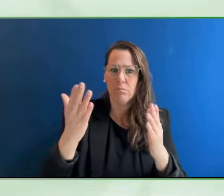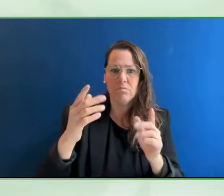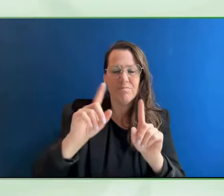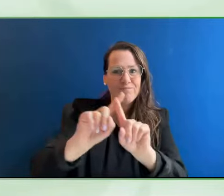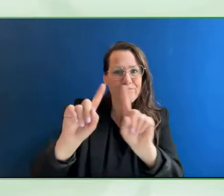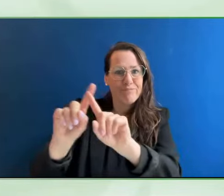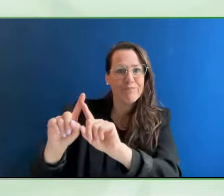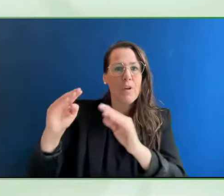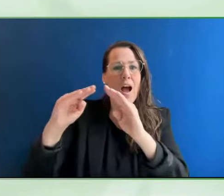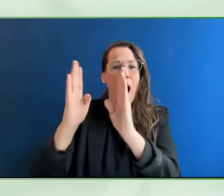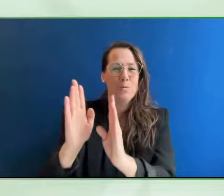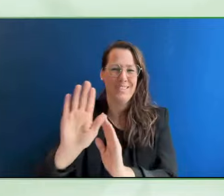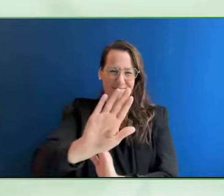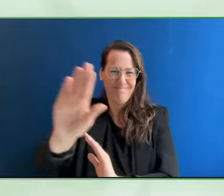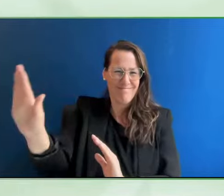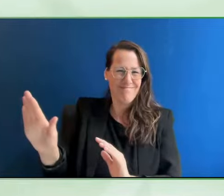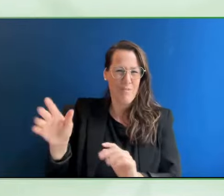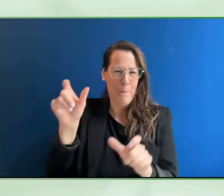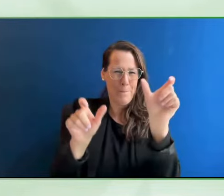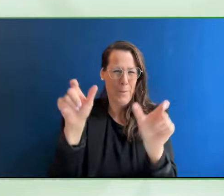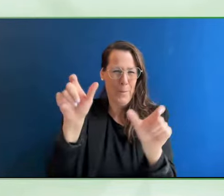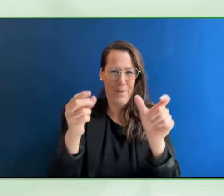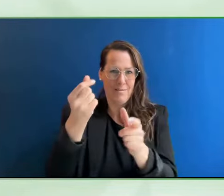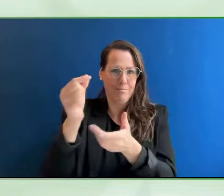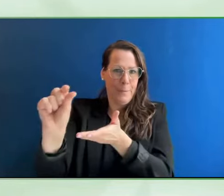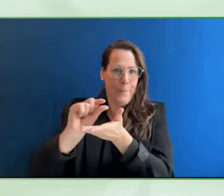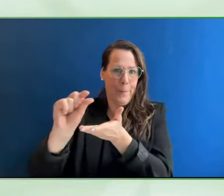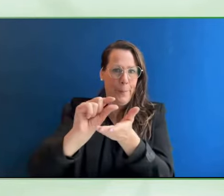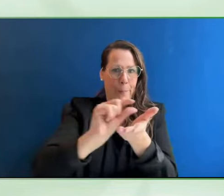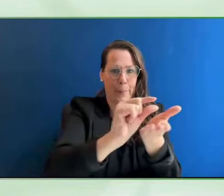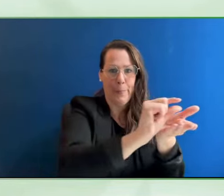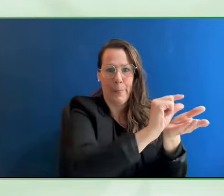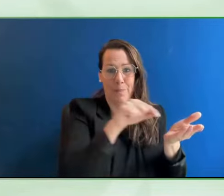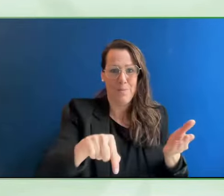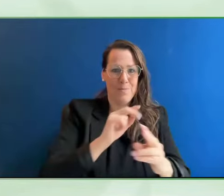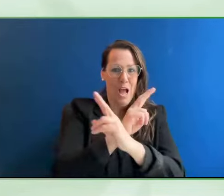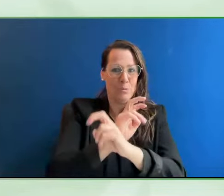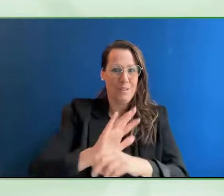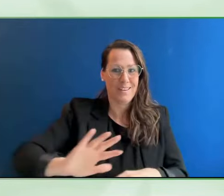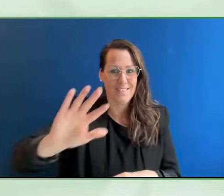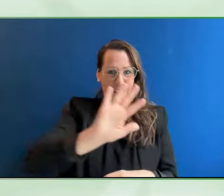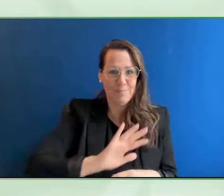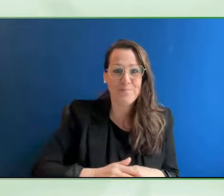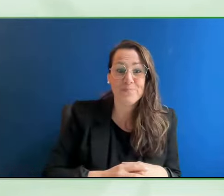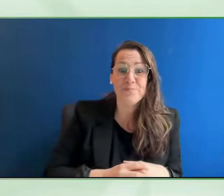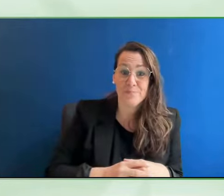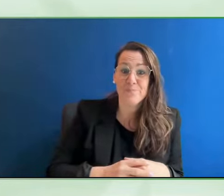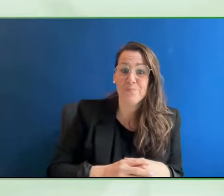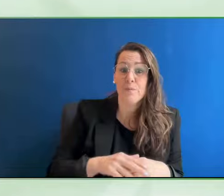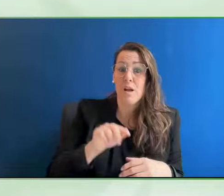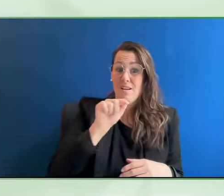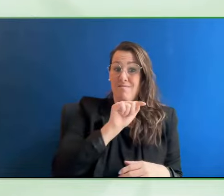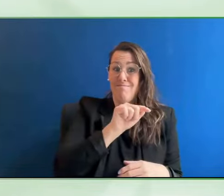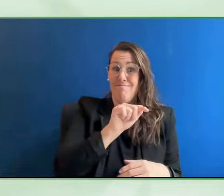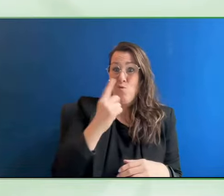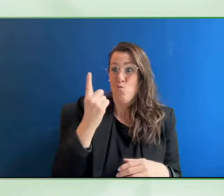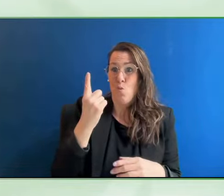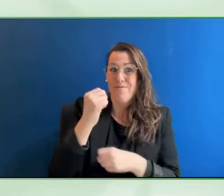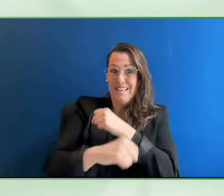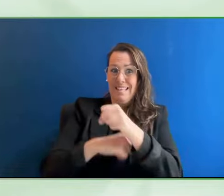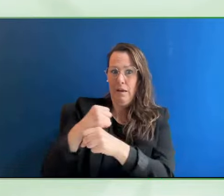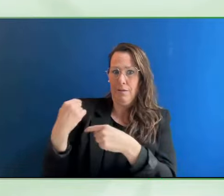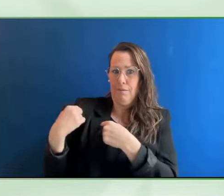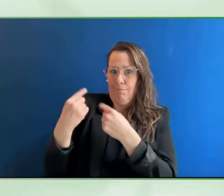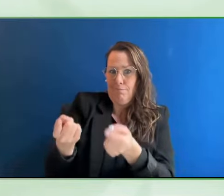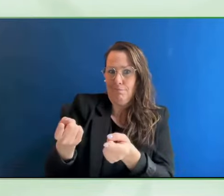for accessibility and inclusion have been important issue for decades. But now, with